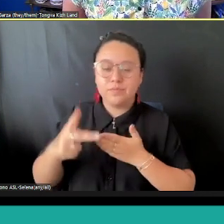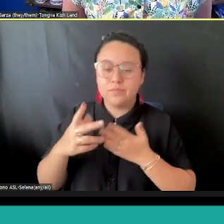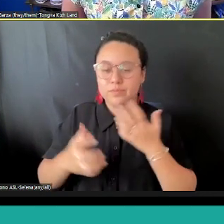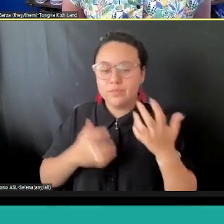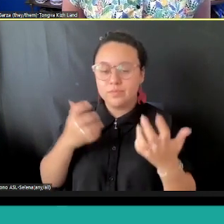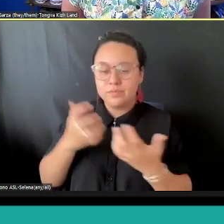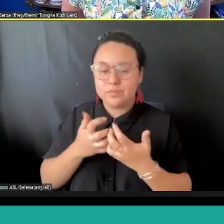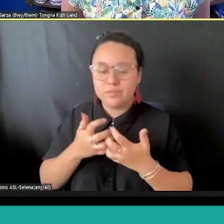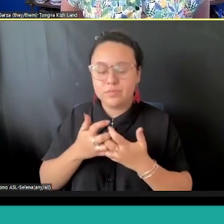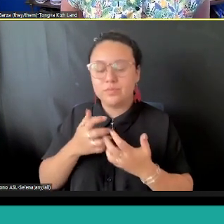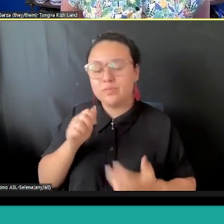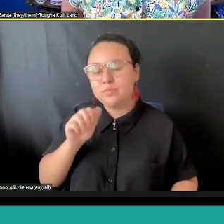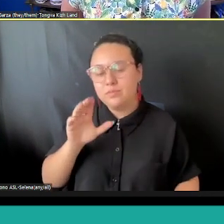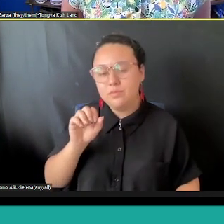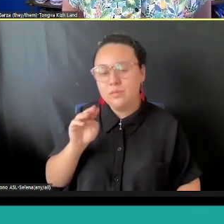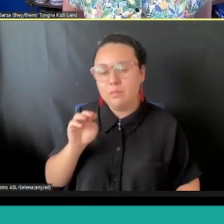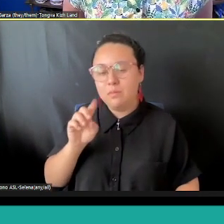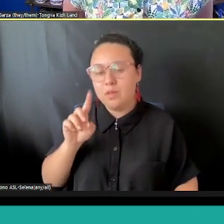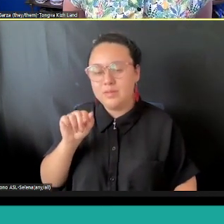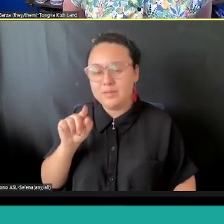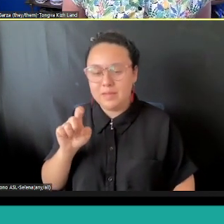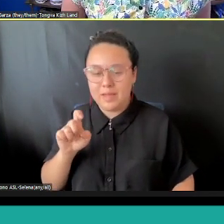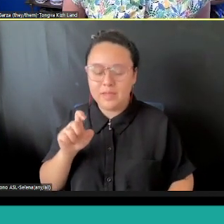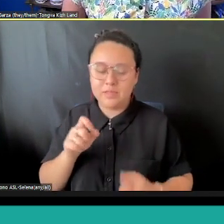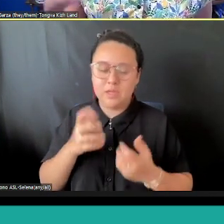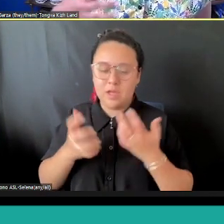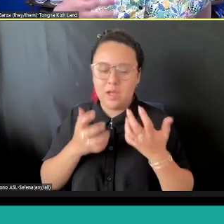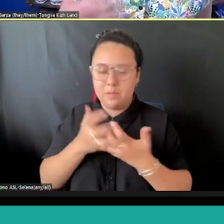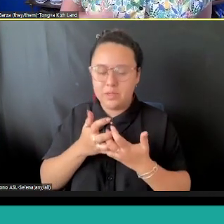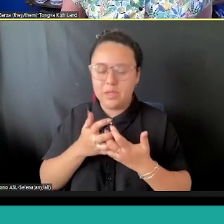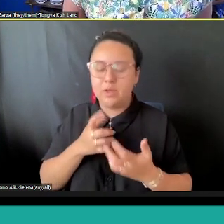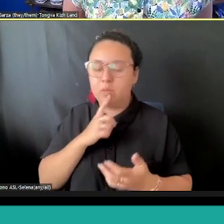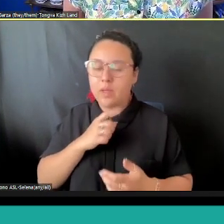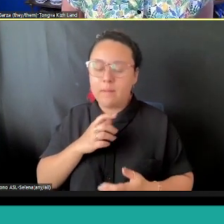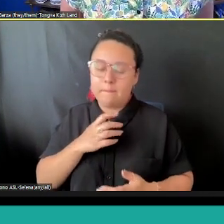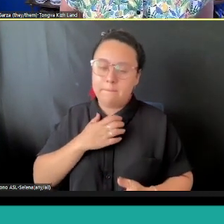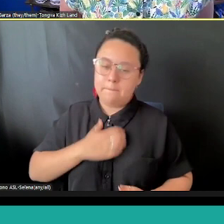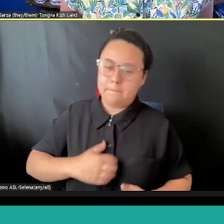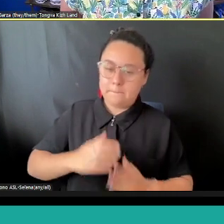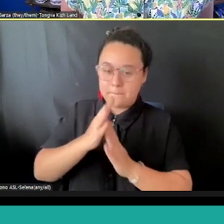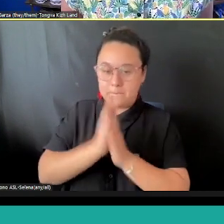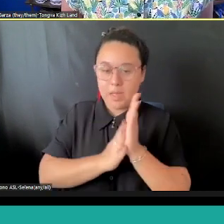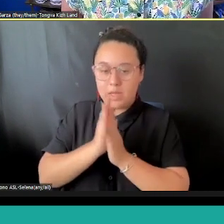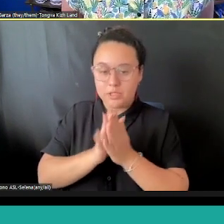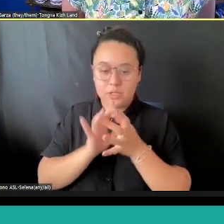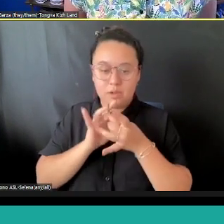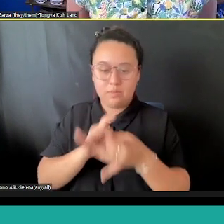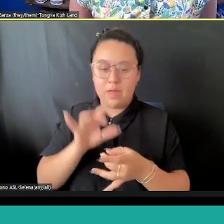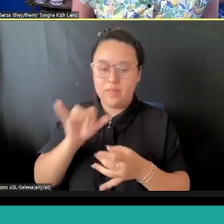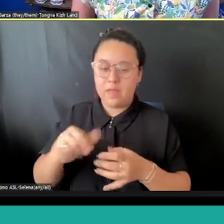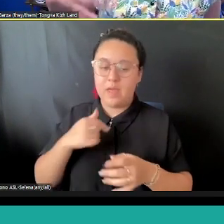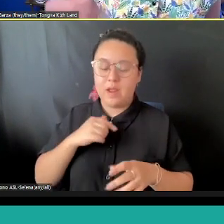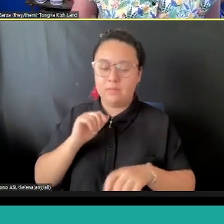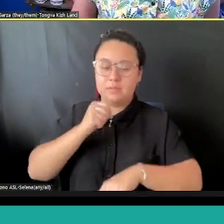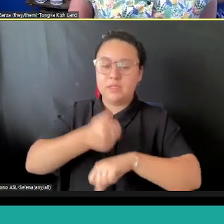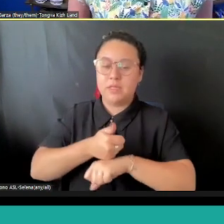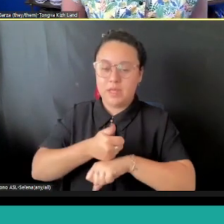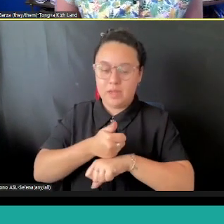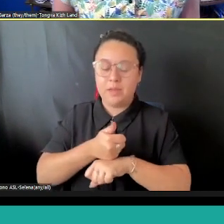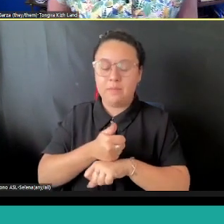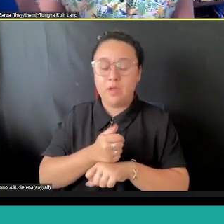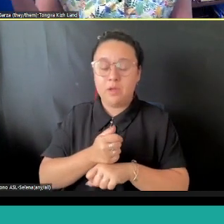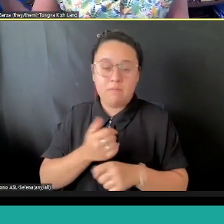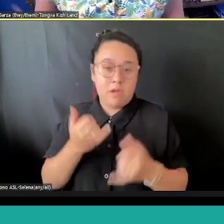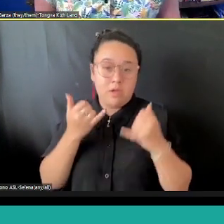accommodate. So that's just something I'm super passionate about and something that I'm really putting in some practices at my current organization